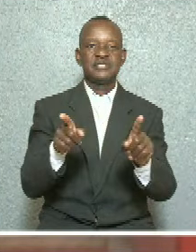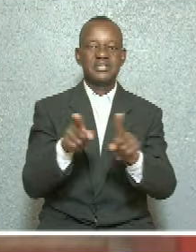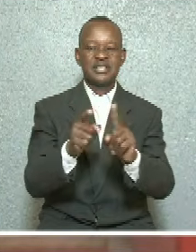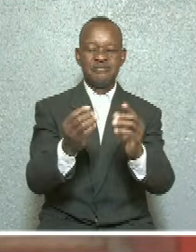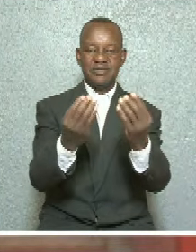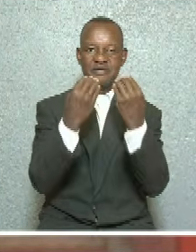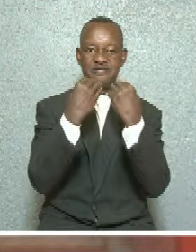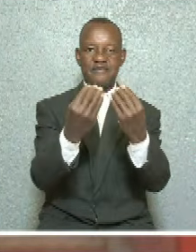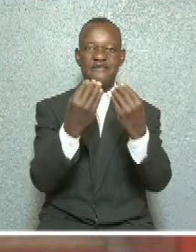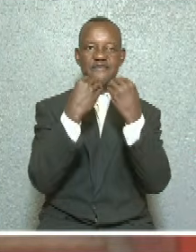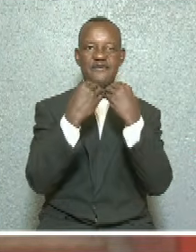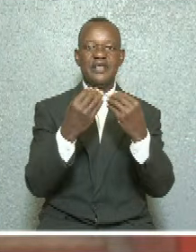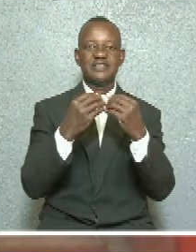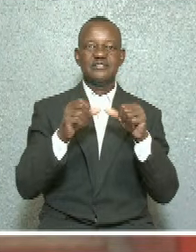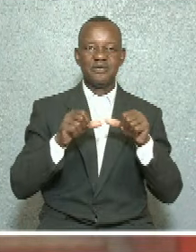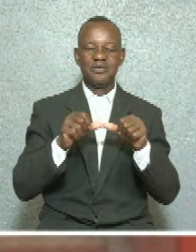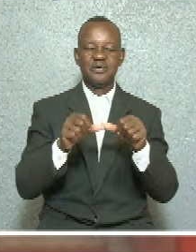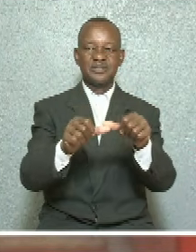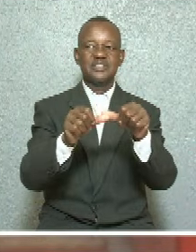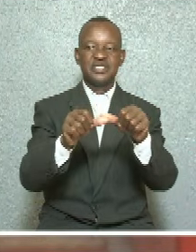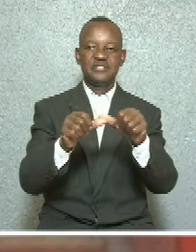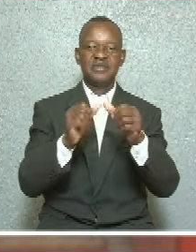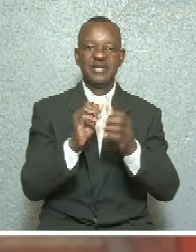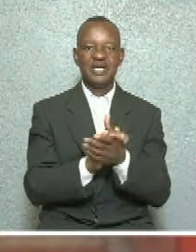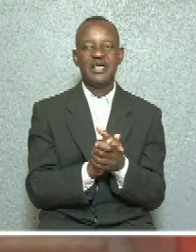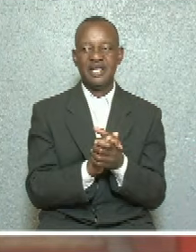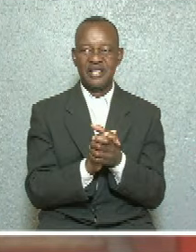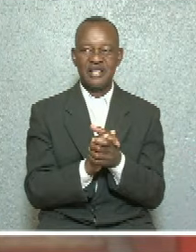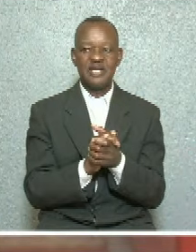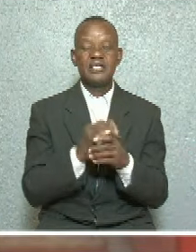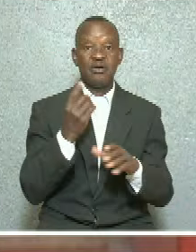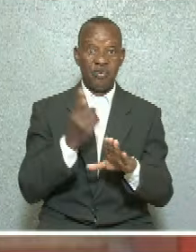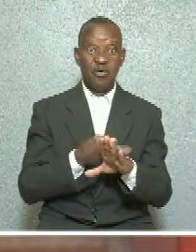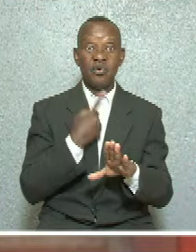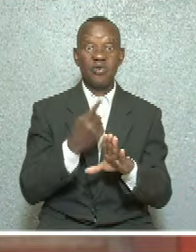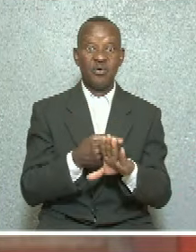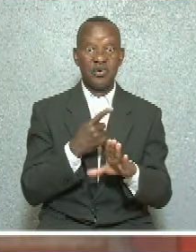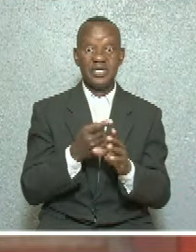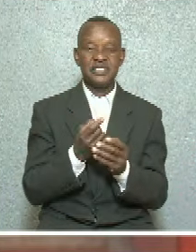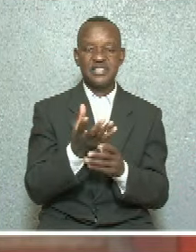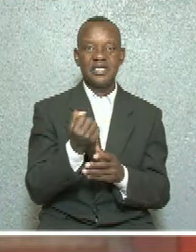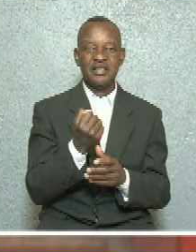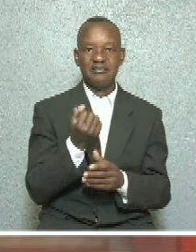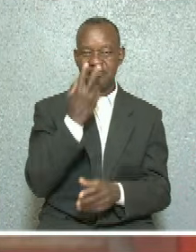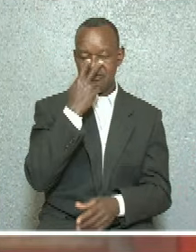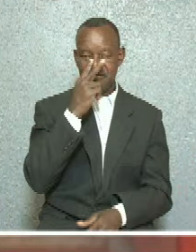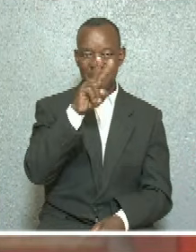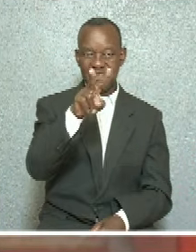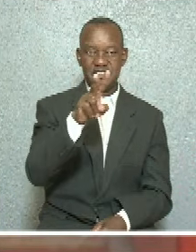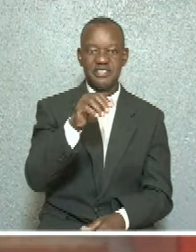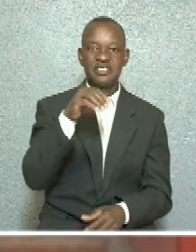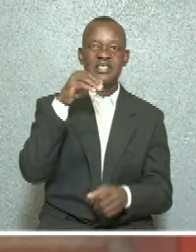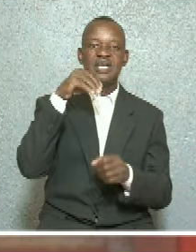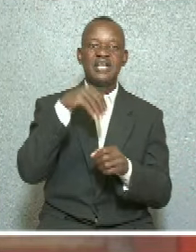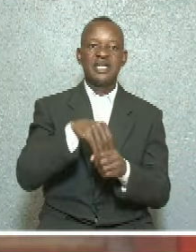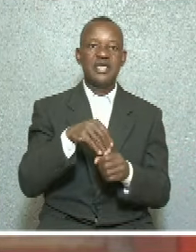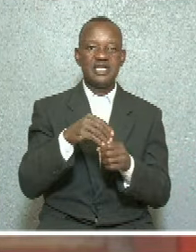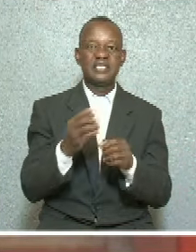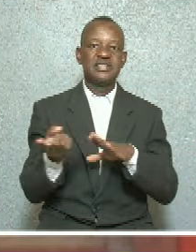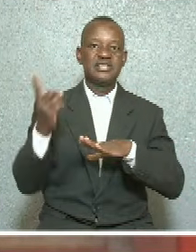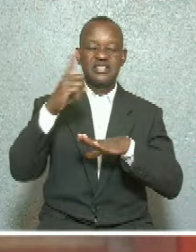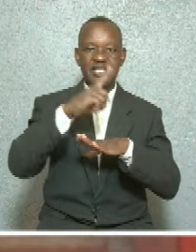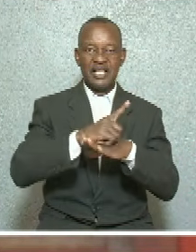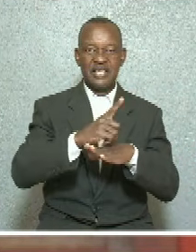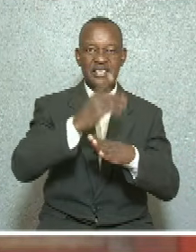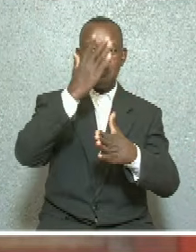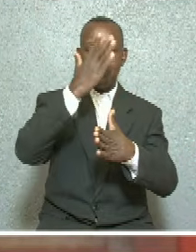a bright torch in all of us, in our deeds, in our work that we do. And I'm sure that not only